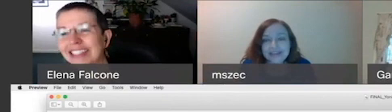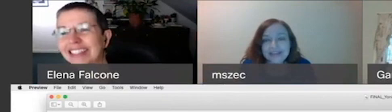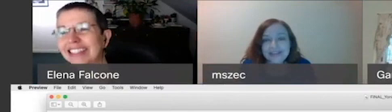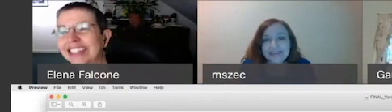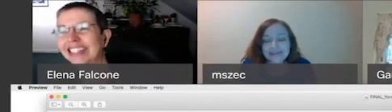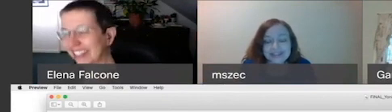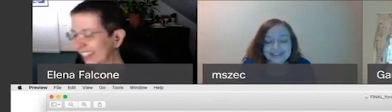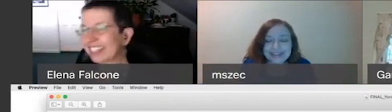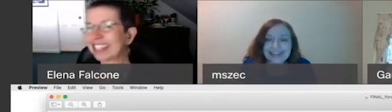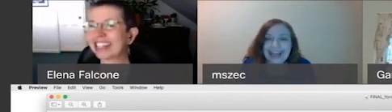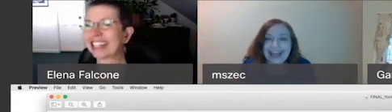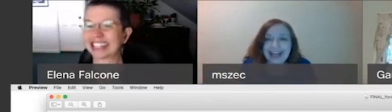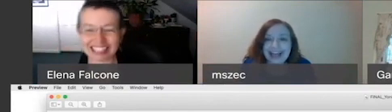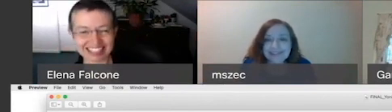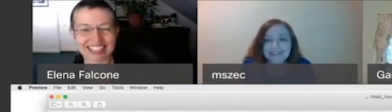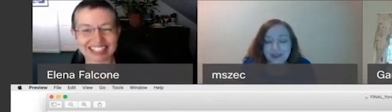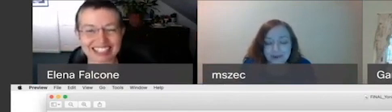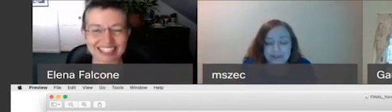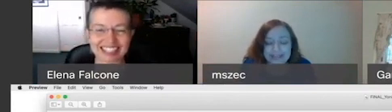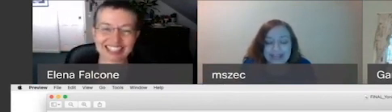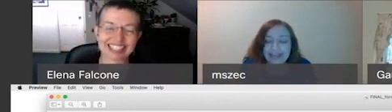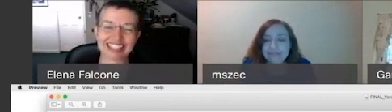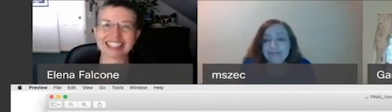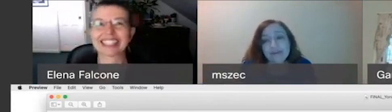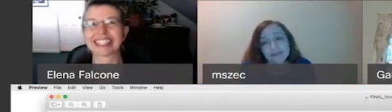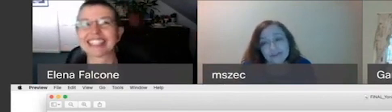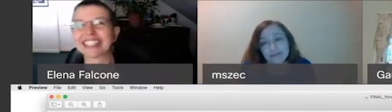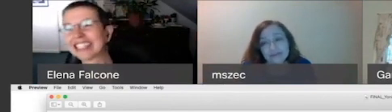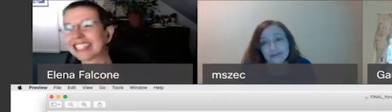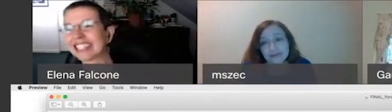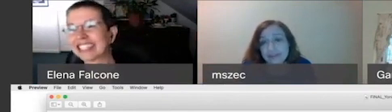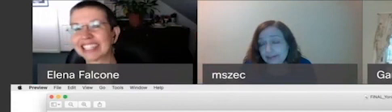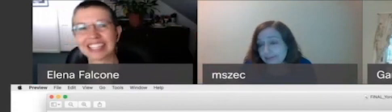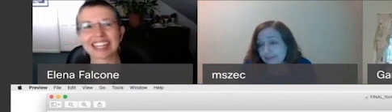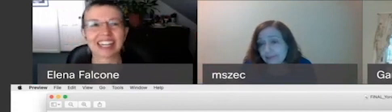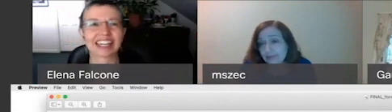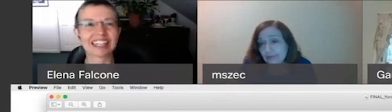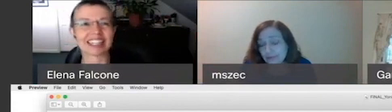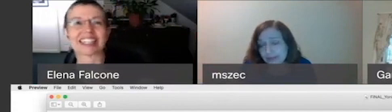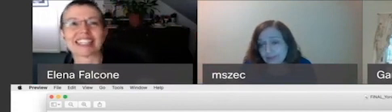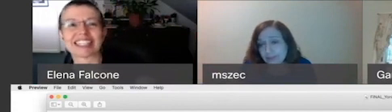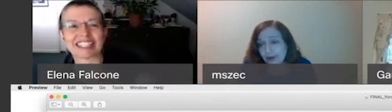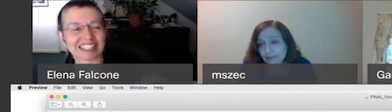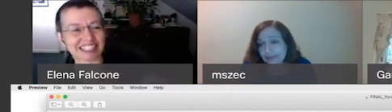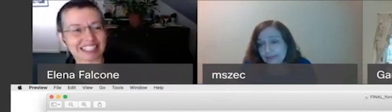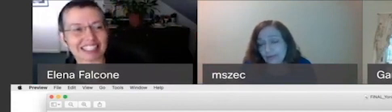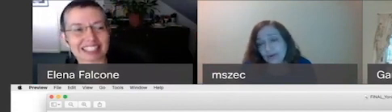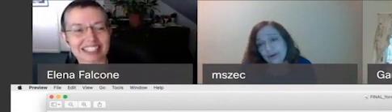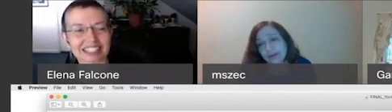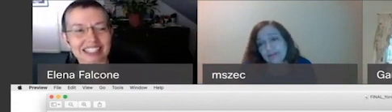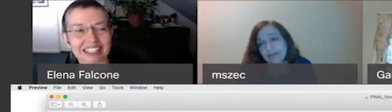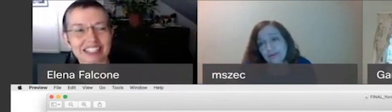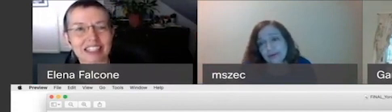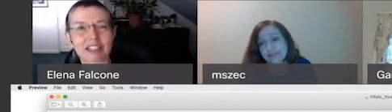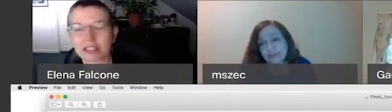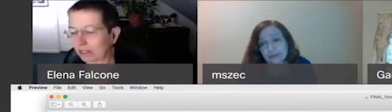Good morning. Thank you, Elena. So I have very good news if you're a tenant who rents an apartment,